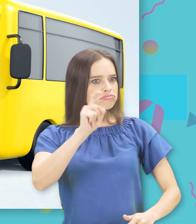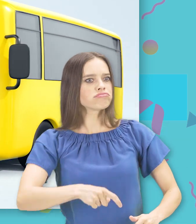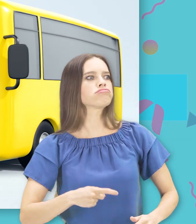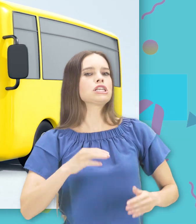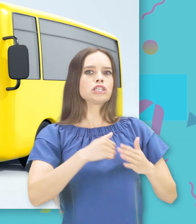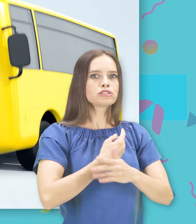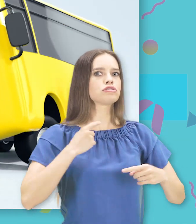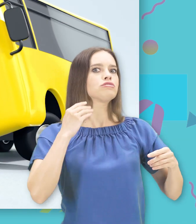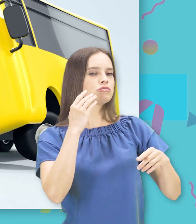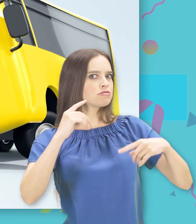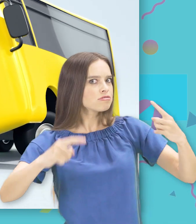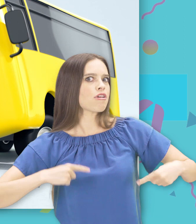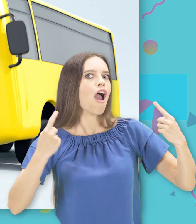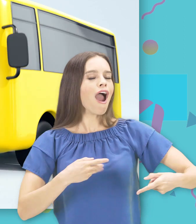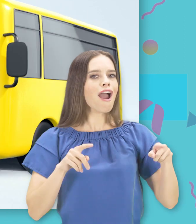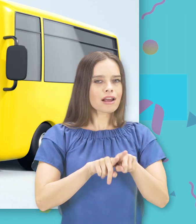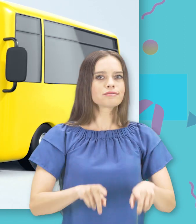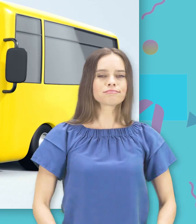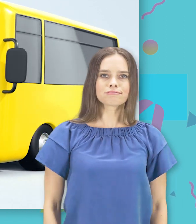new tires too.